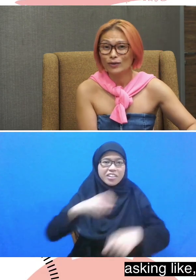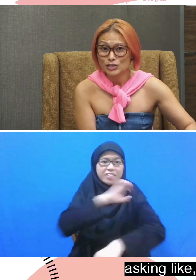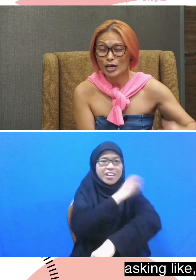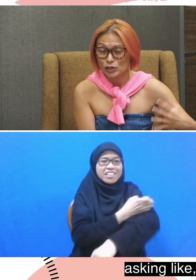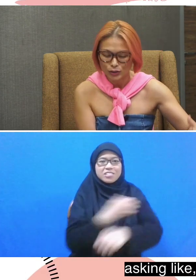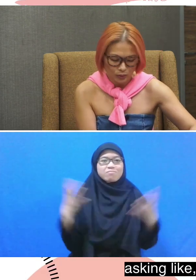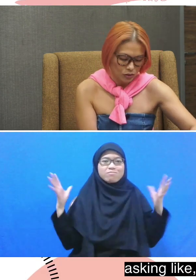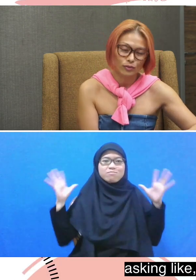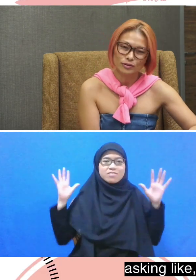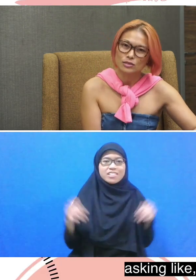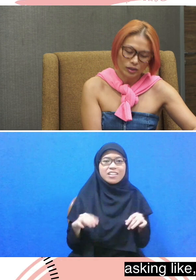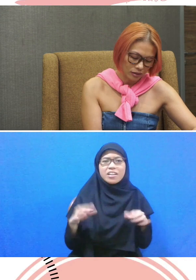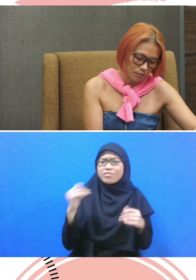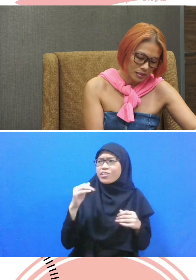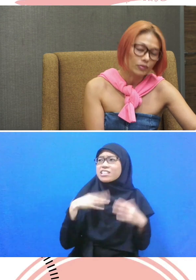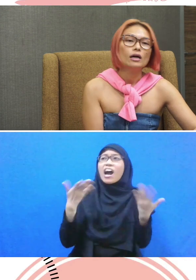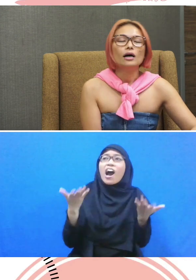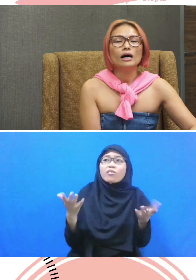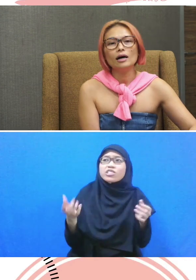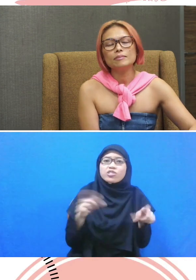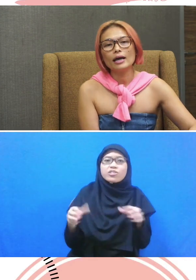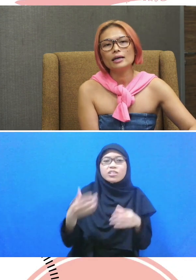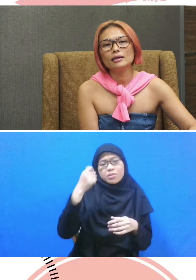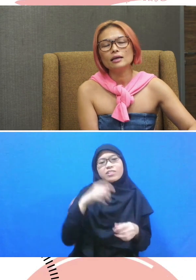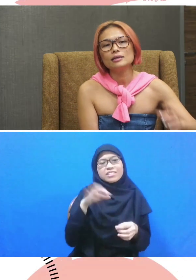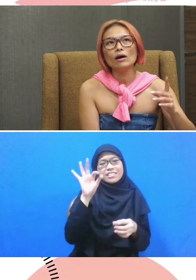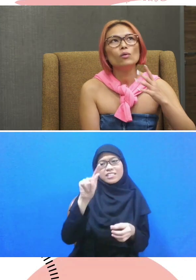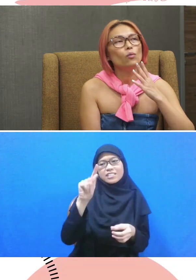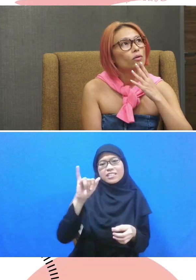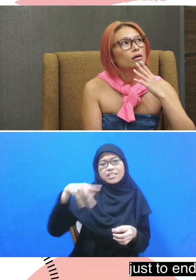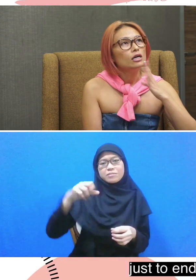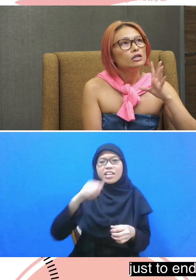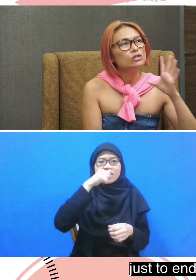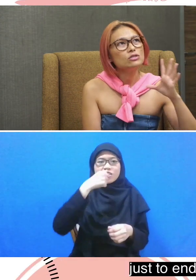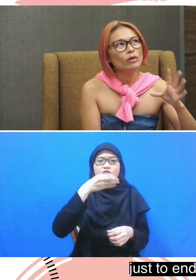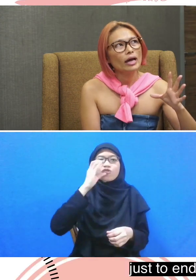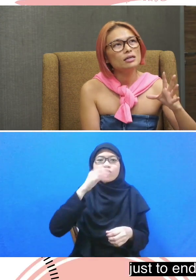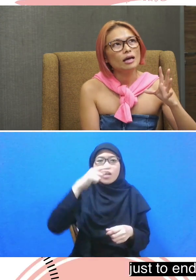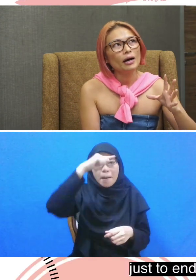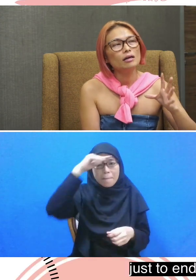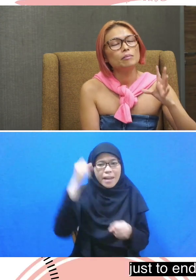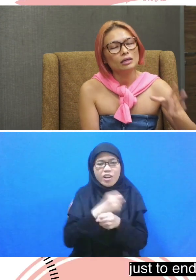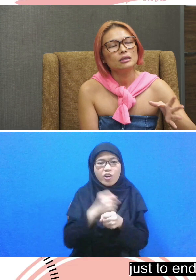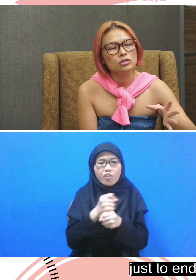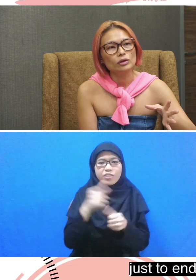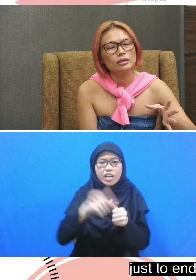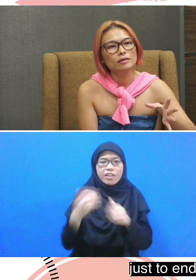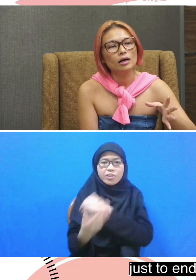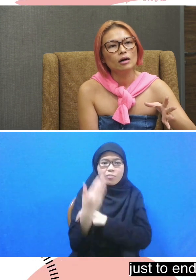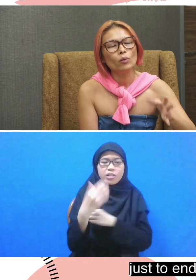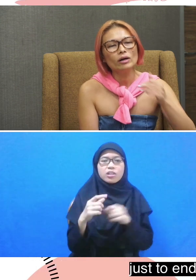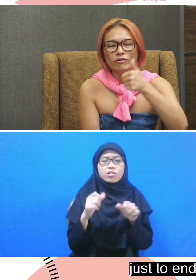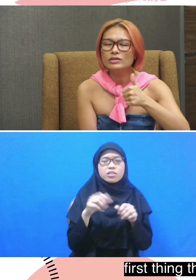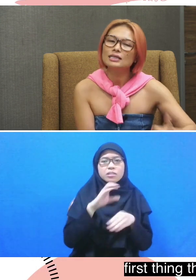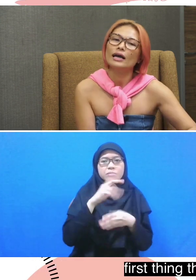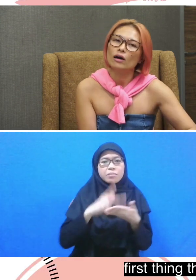like, how does she actually do it? So that's one of the tips. And now, just to end that part about eating disorder,